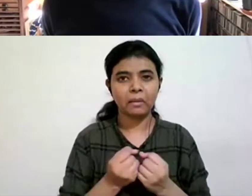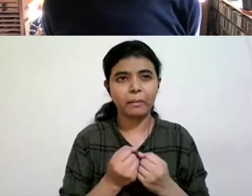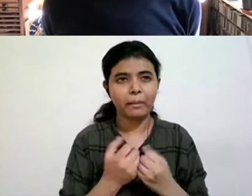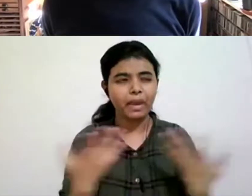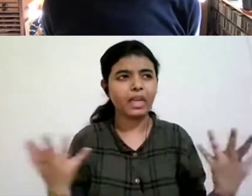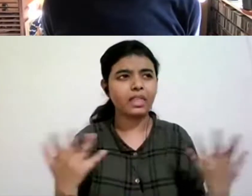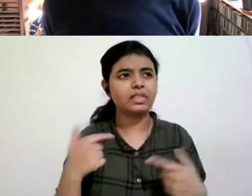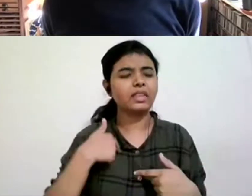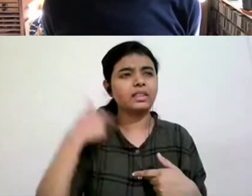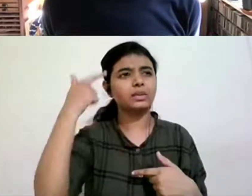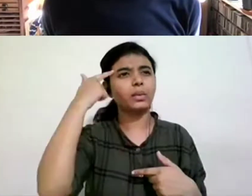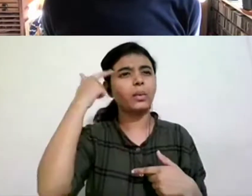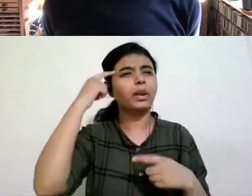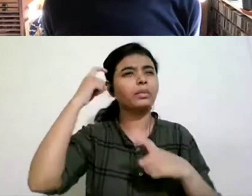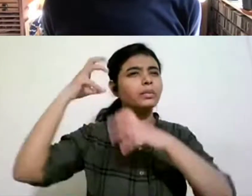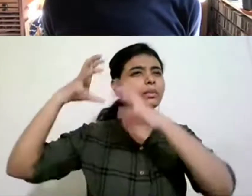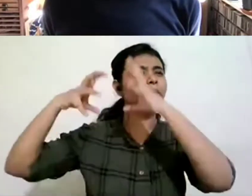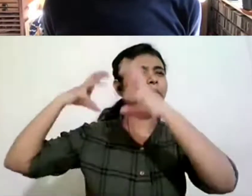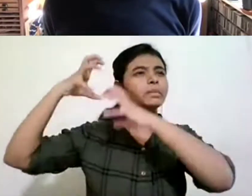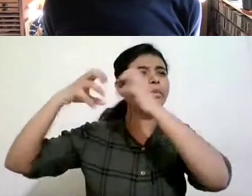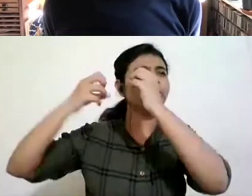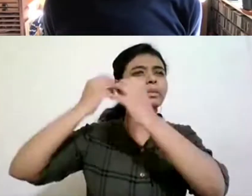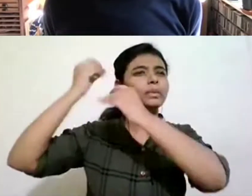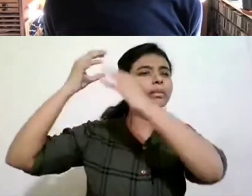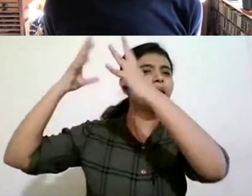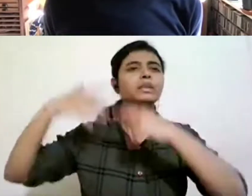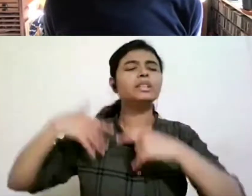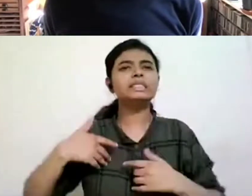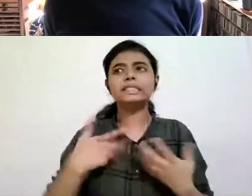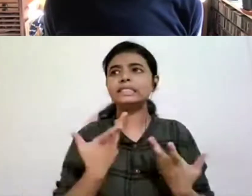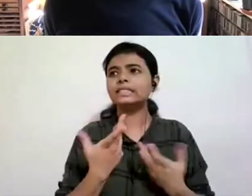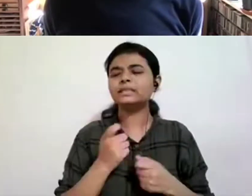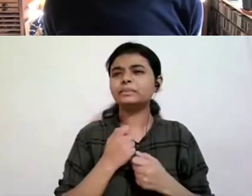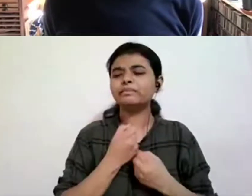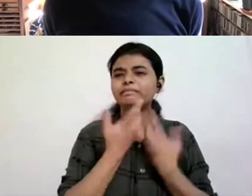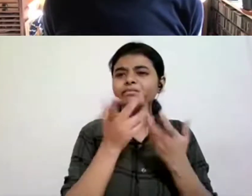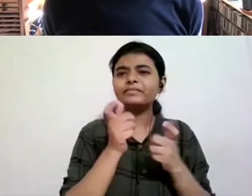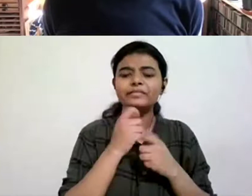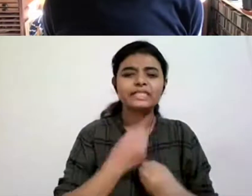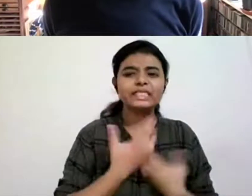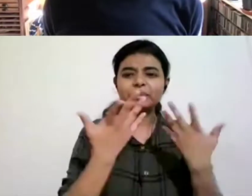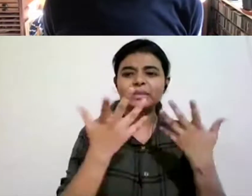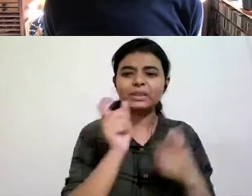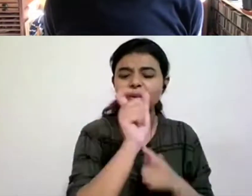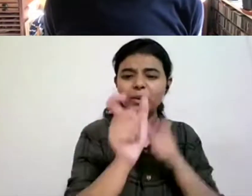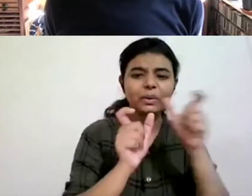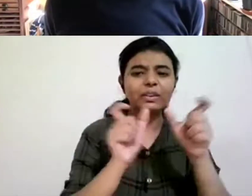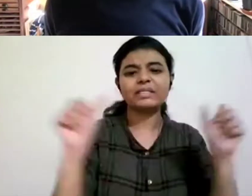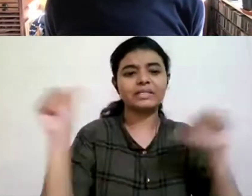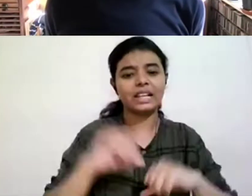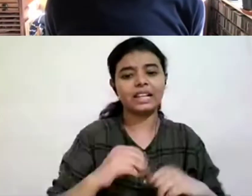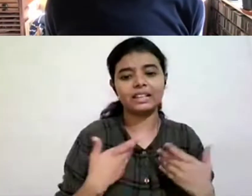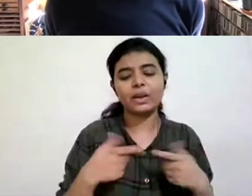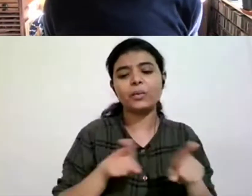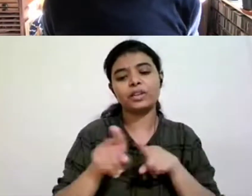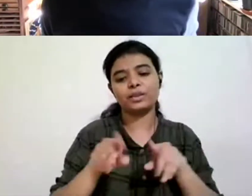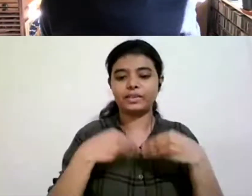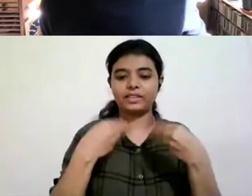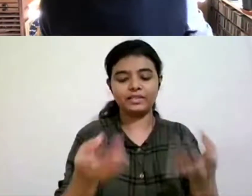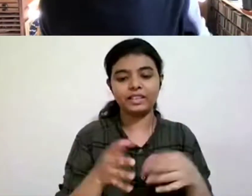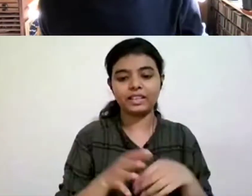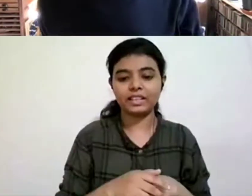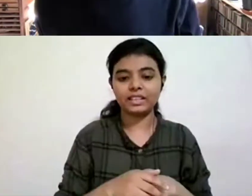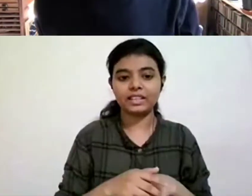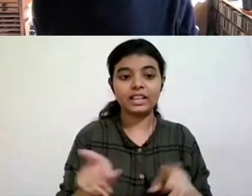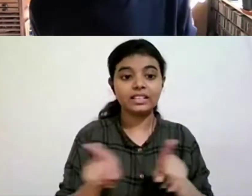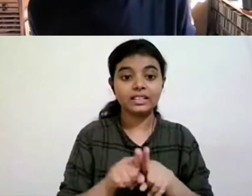my subconscious, but I did not have words to express it. For example, when you use a